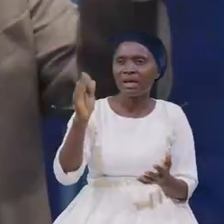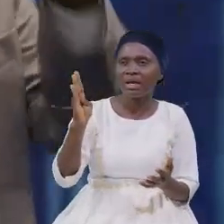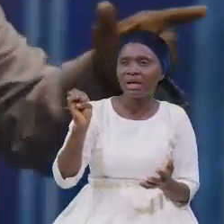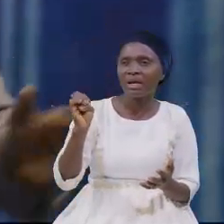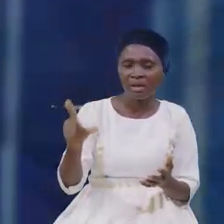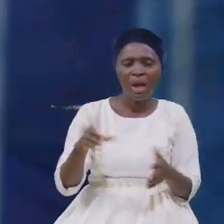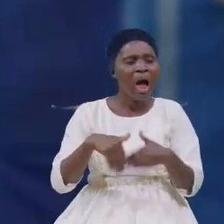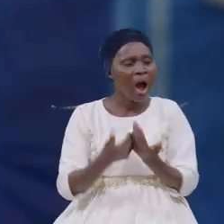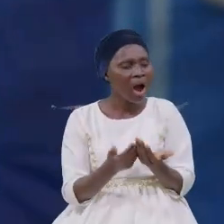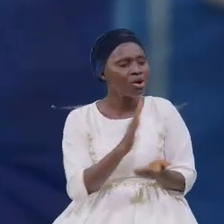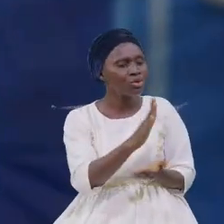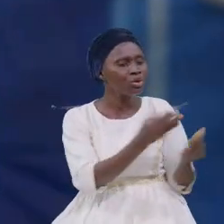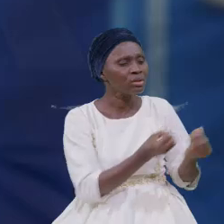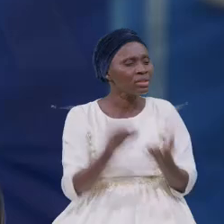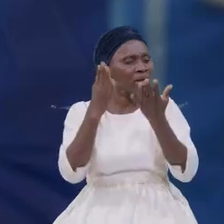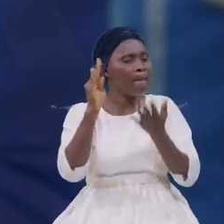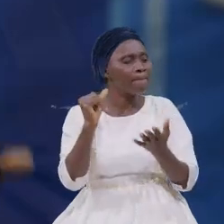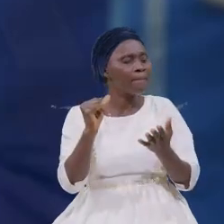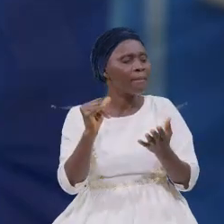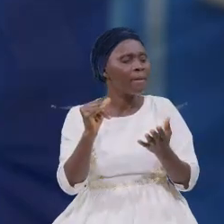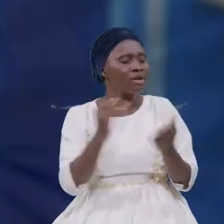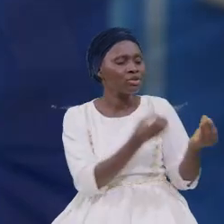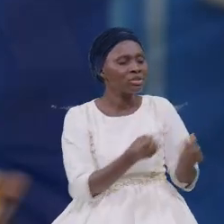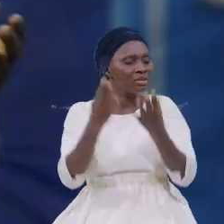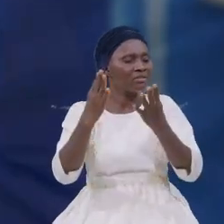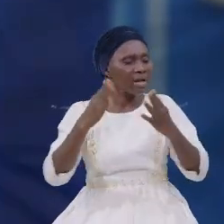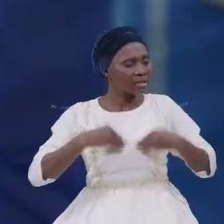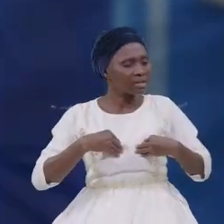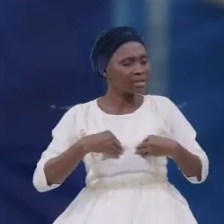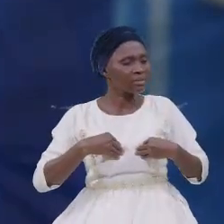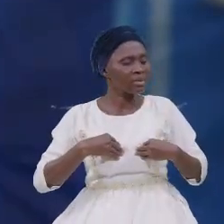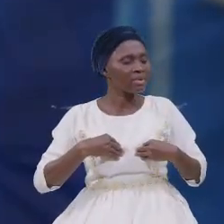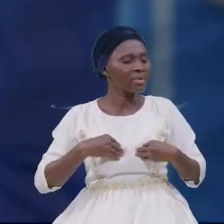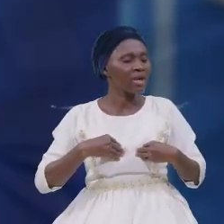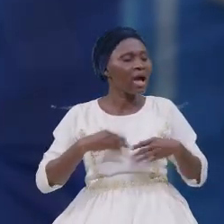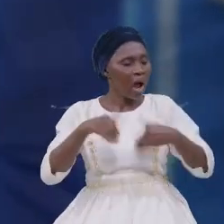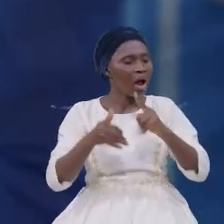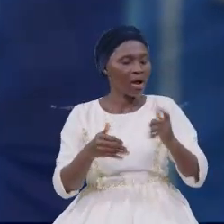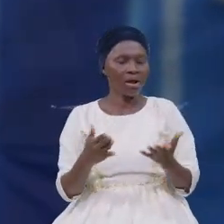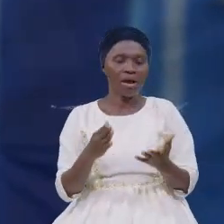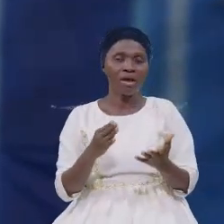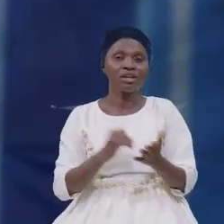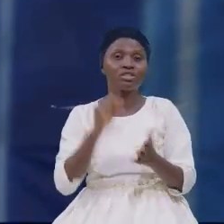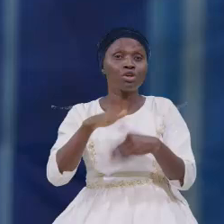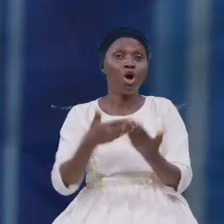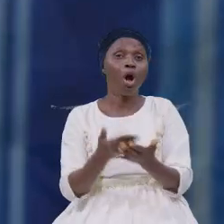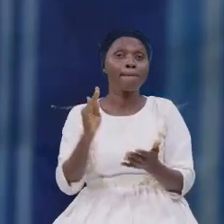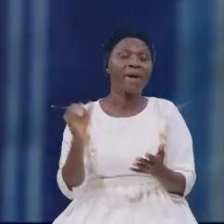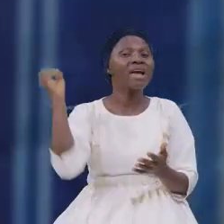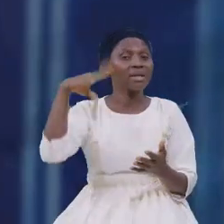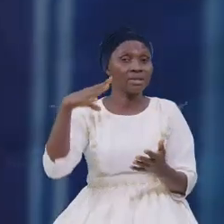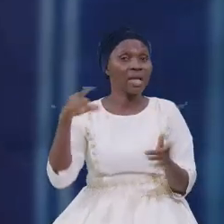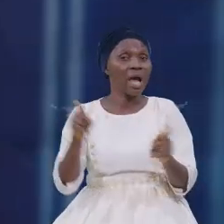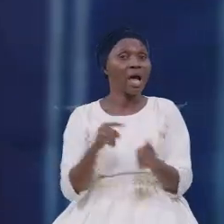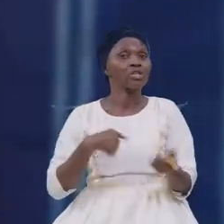It's the goodness of God in our lives. And as you have come here, that goodness will flow